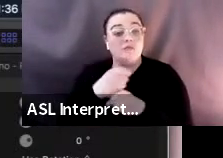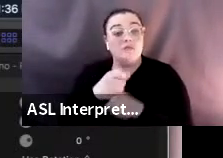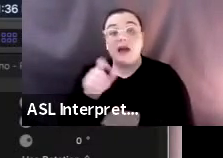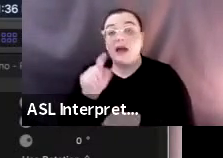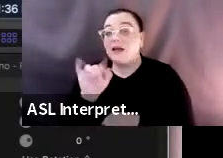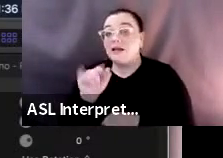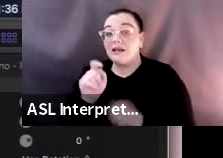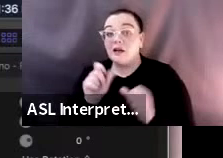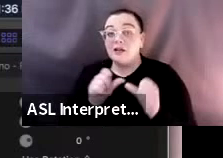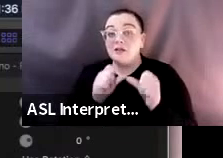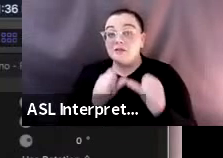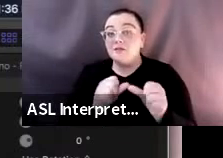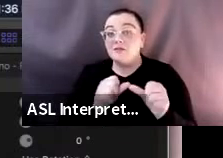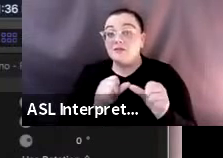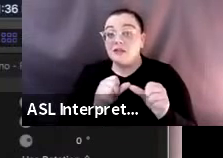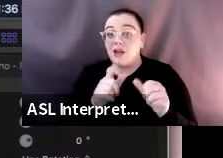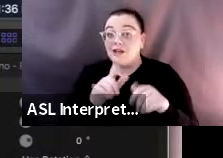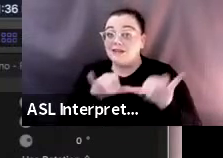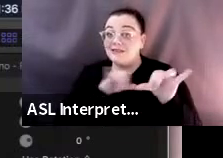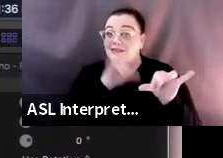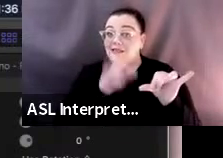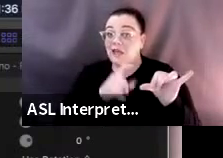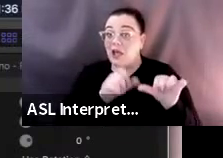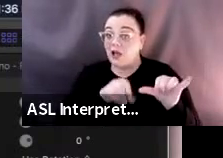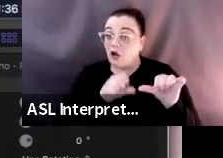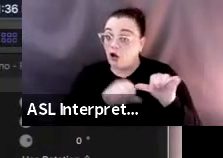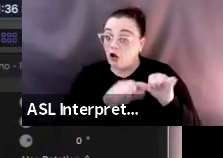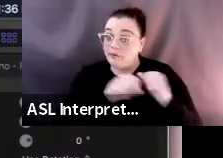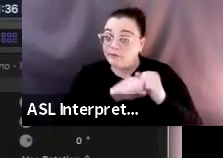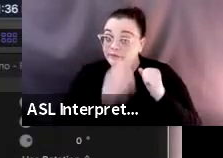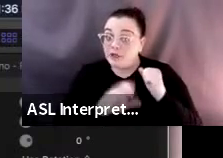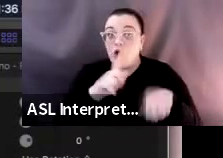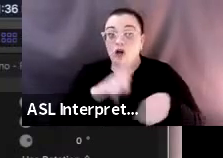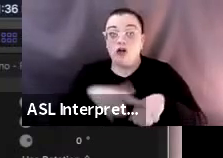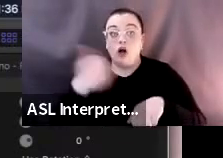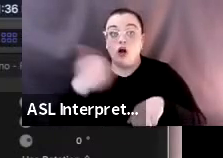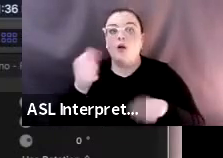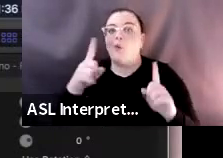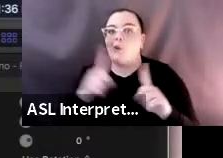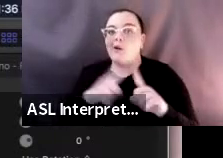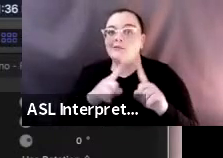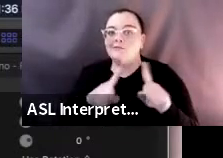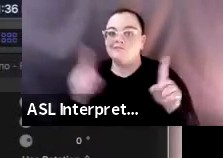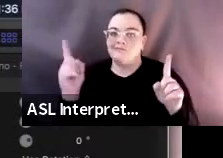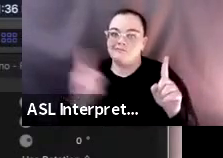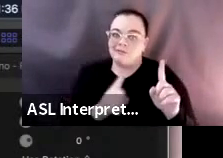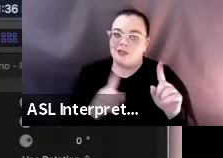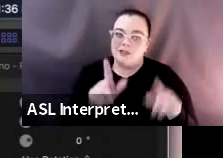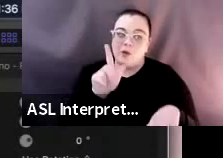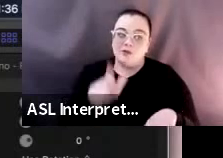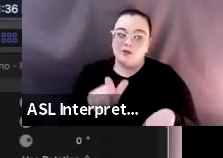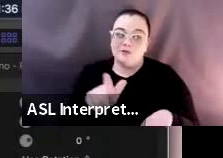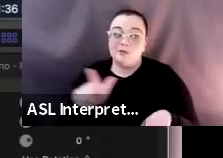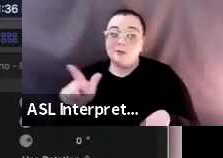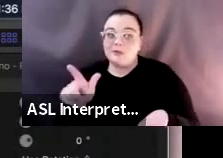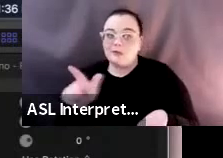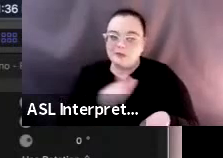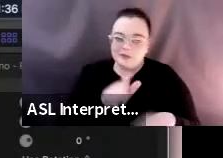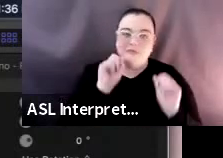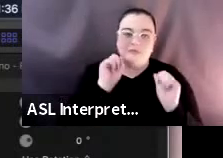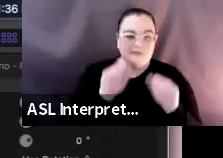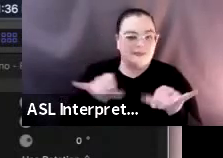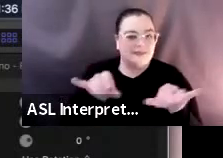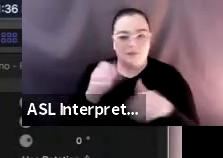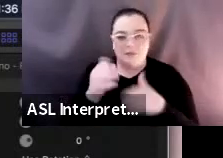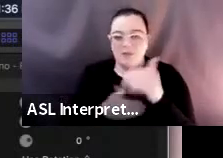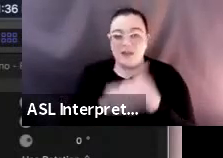screen longer by just dragging to the right or drag to the left to make it obviously be on the screen for a shorter period of time. So again, really intuitive,